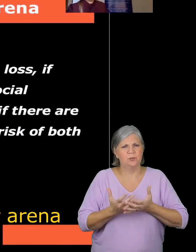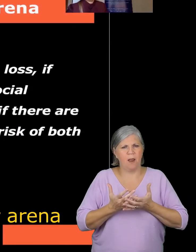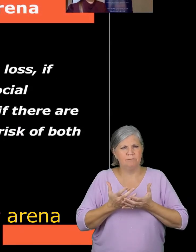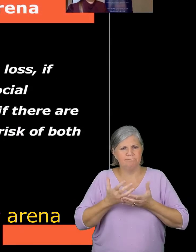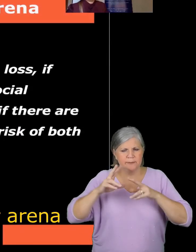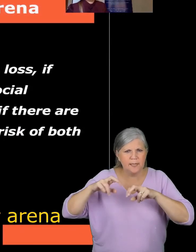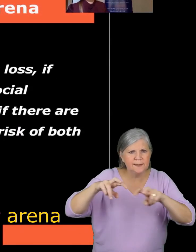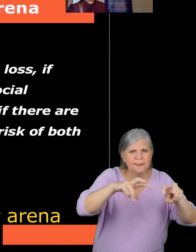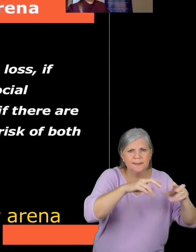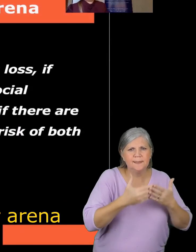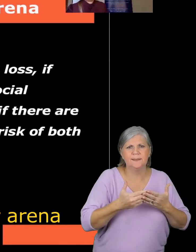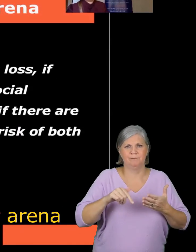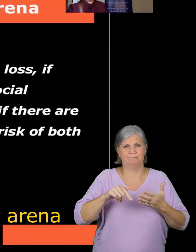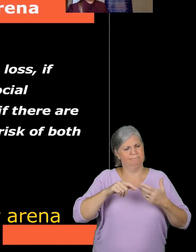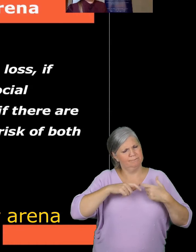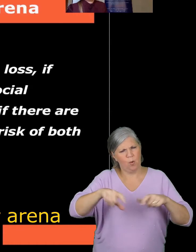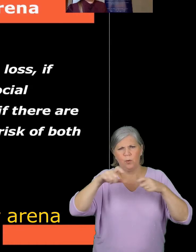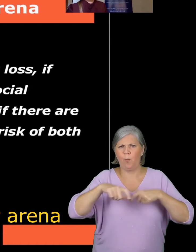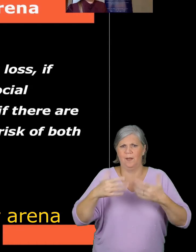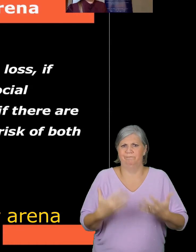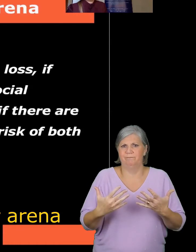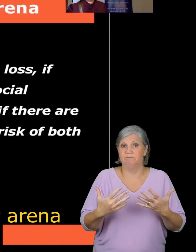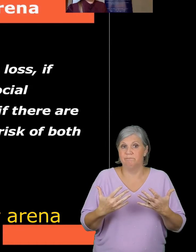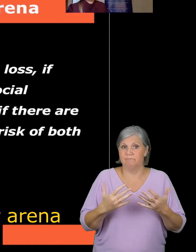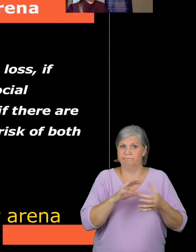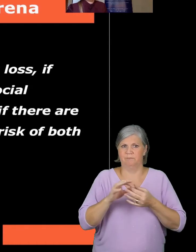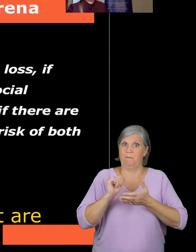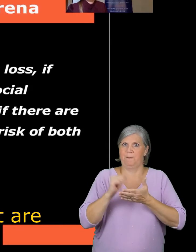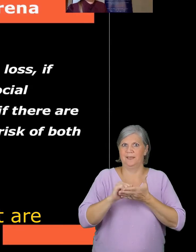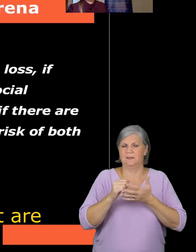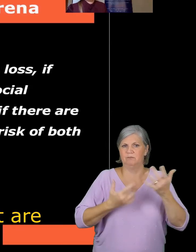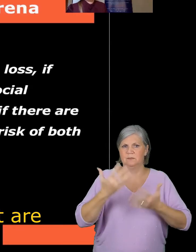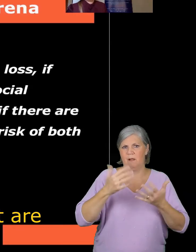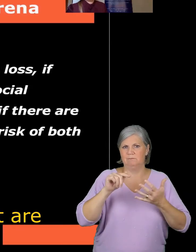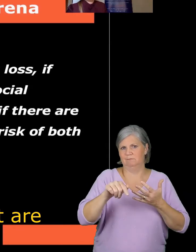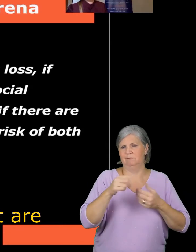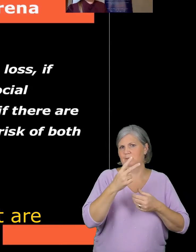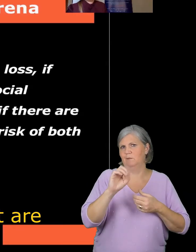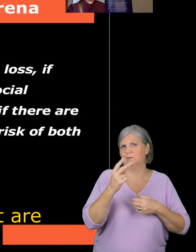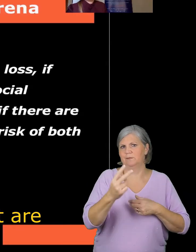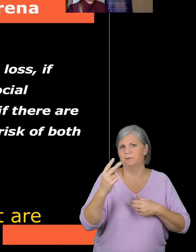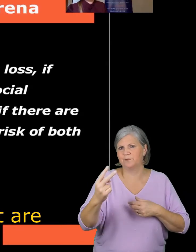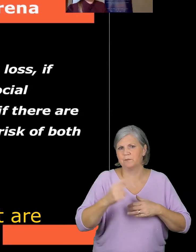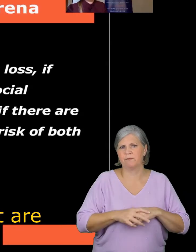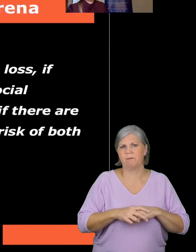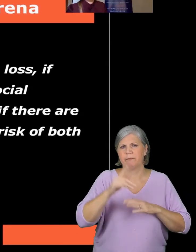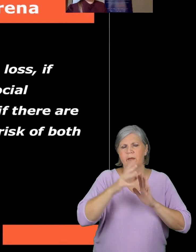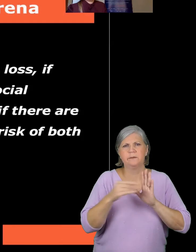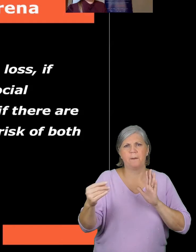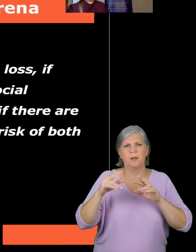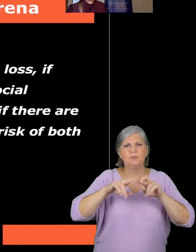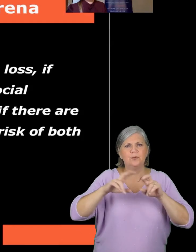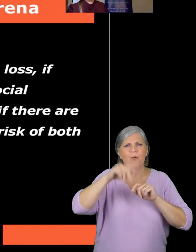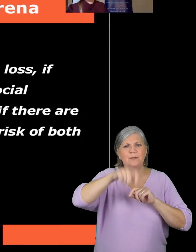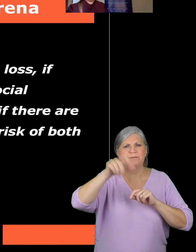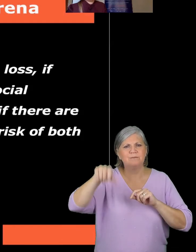Future research in the wider arena. Collaborative international studies ongoing at present are scheduled to be published